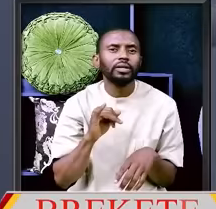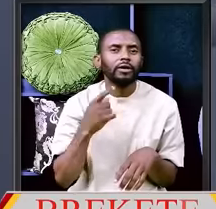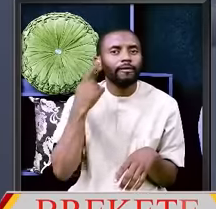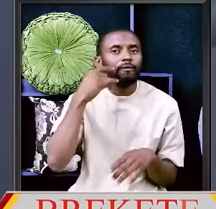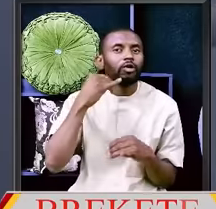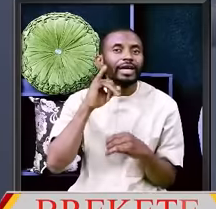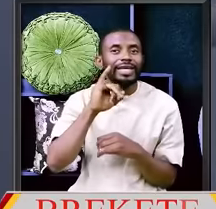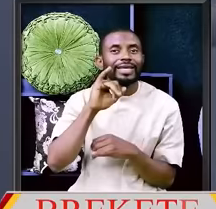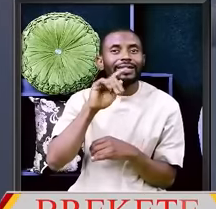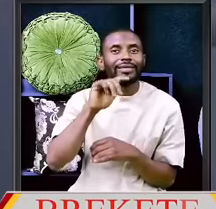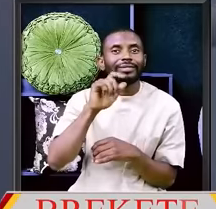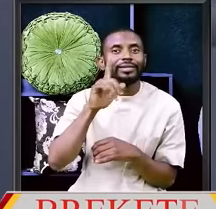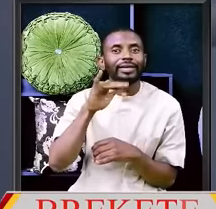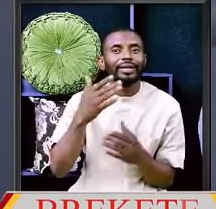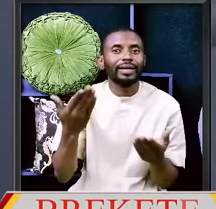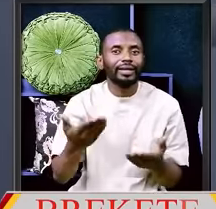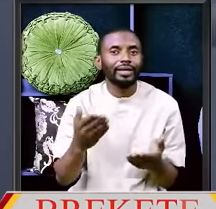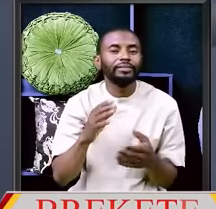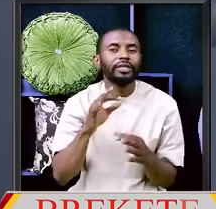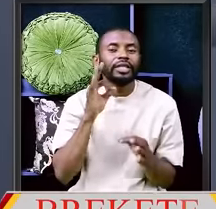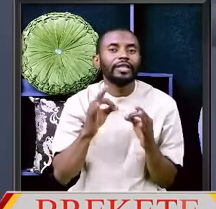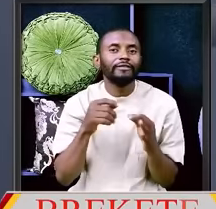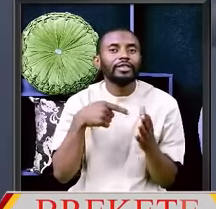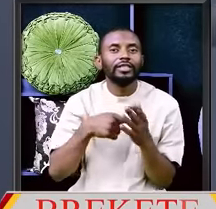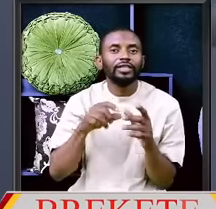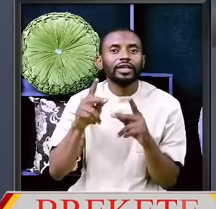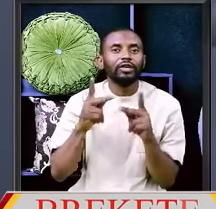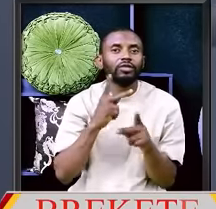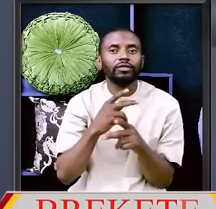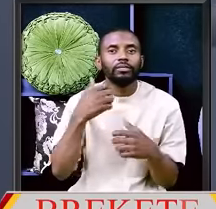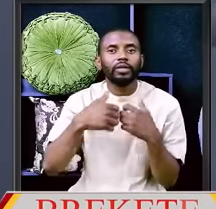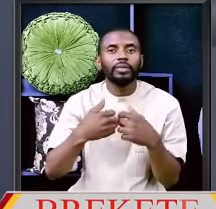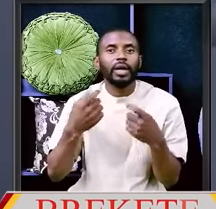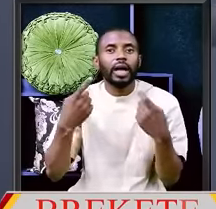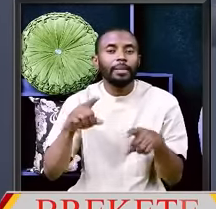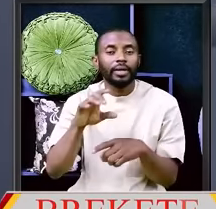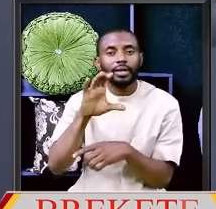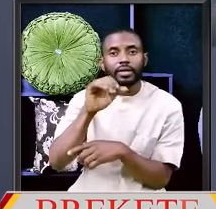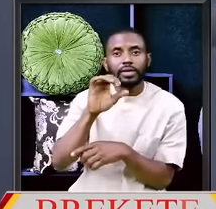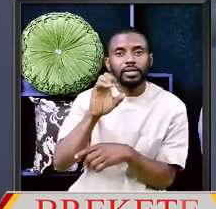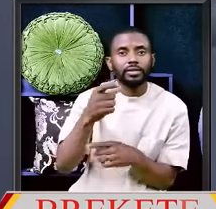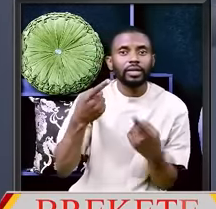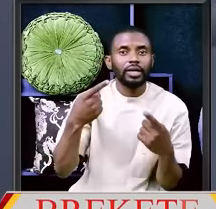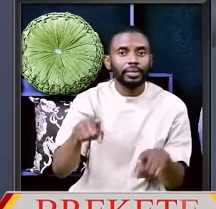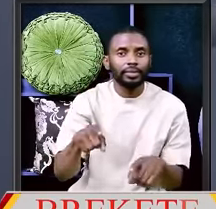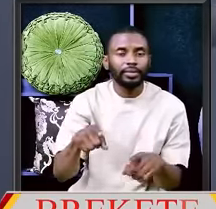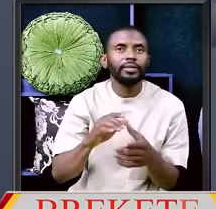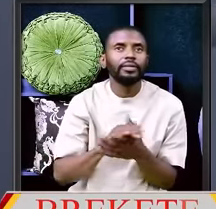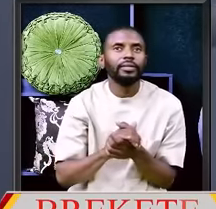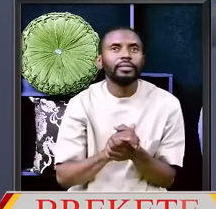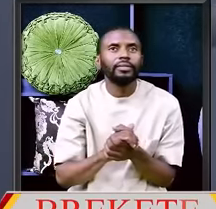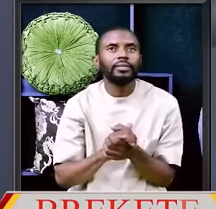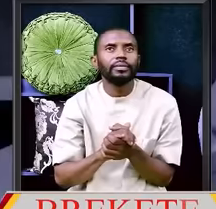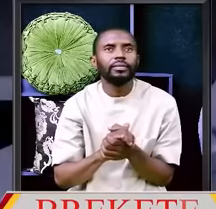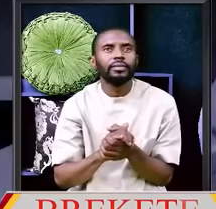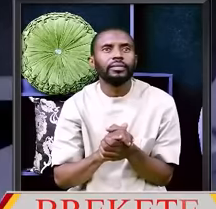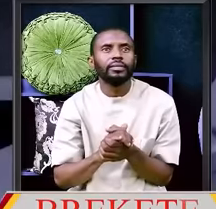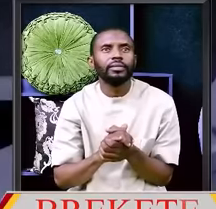Italy, yes. Yeah. If this bad case happens, then what the phone of those people, the conversation of the phone, when they